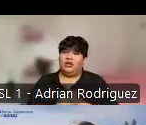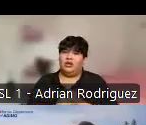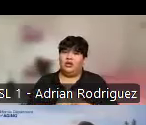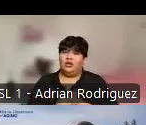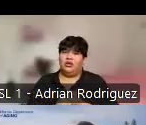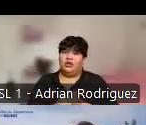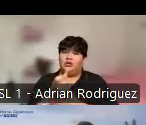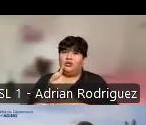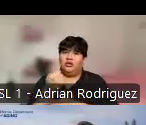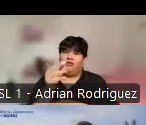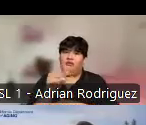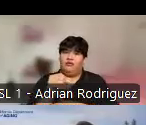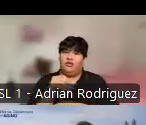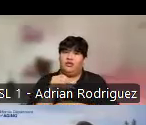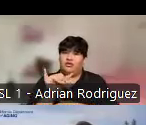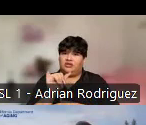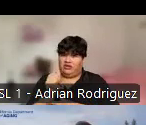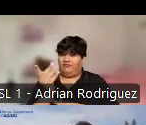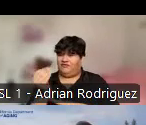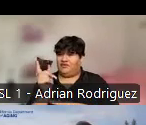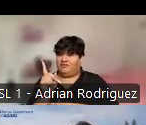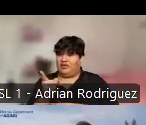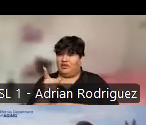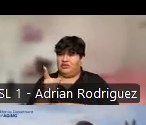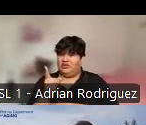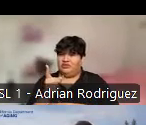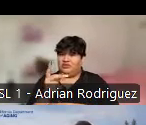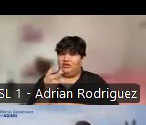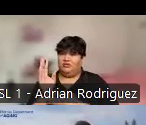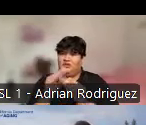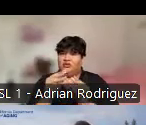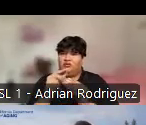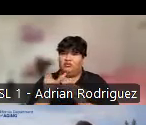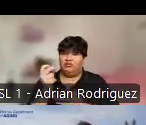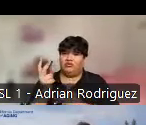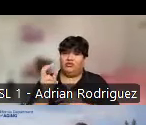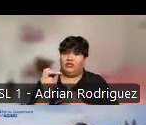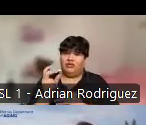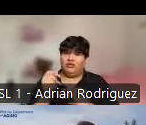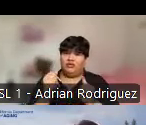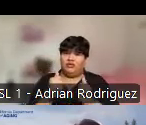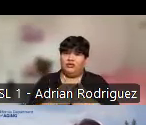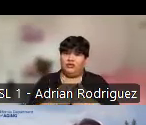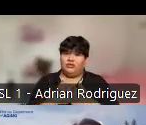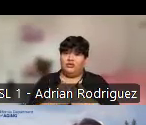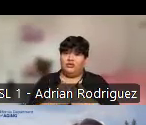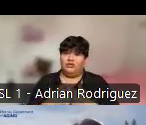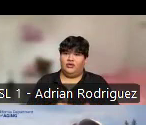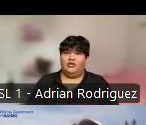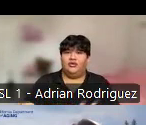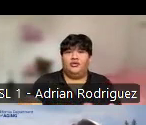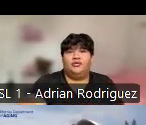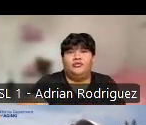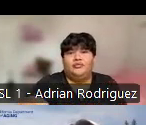is 11:50. Is that 15 minutes? Meeting will resume at 12 o'clock. Yeah. I think